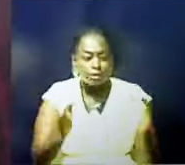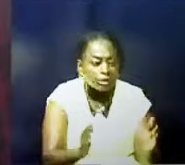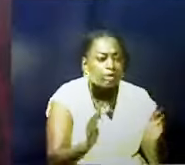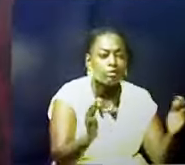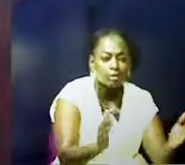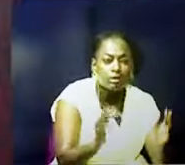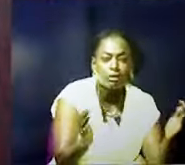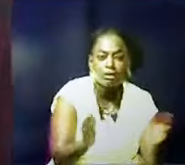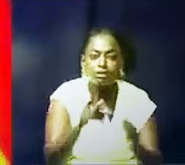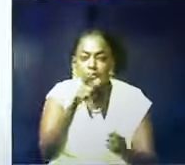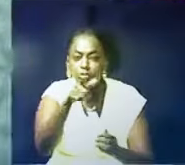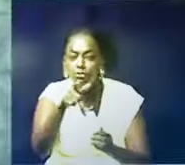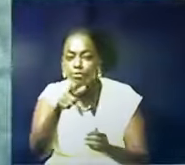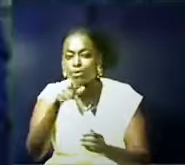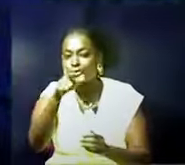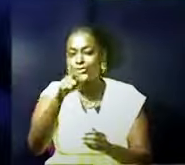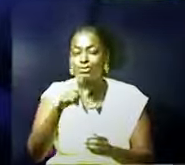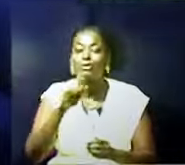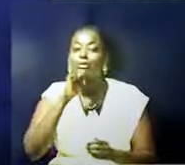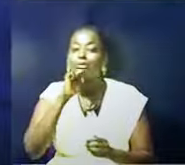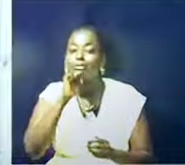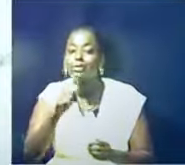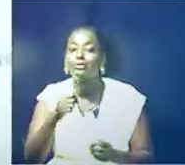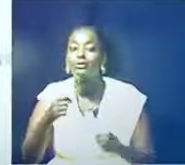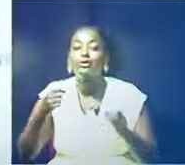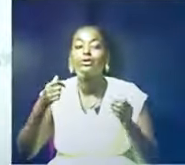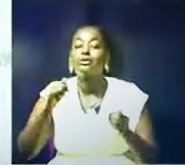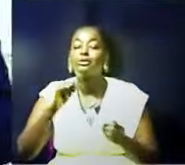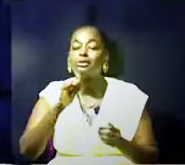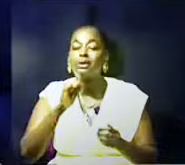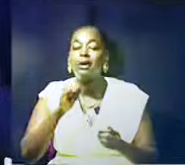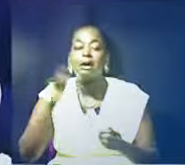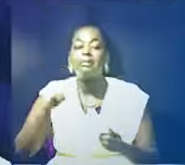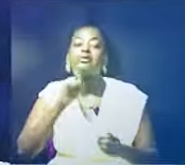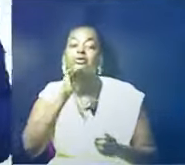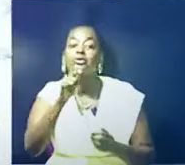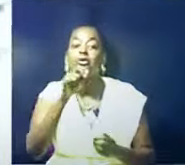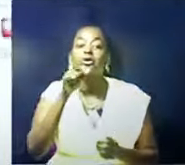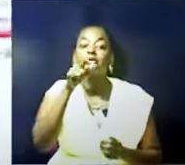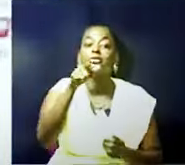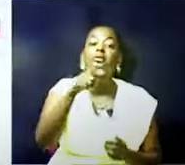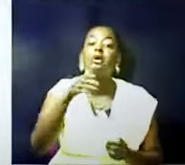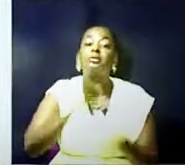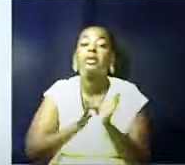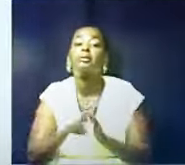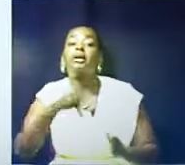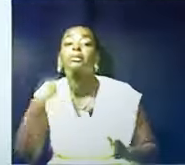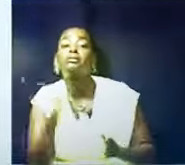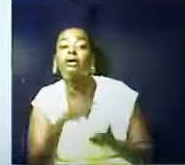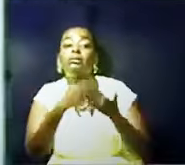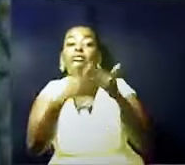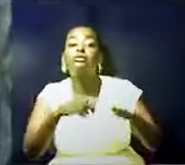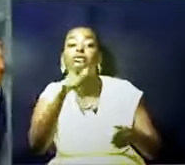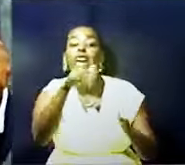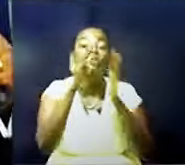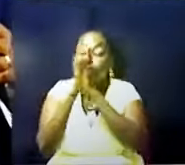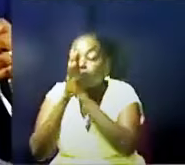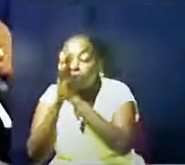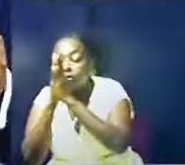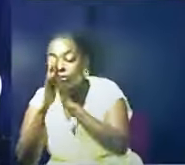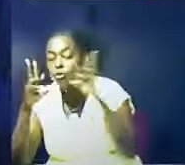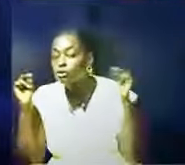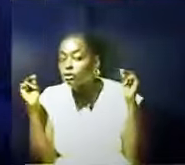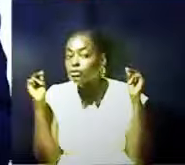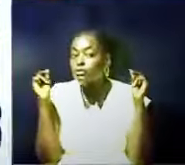priest. To stay up all night praying. Now what's nasi and achimuni nina abo. You don't need to be a priest.